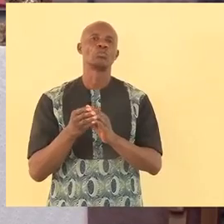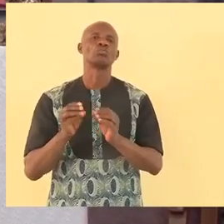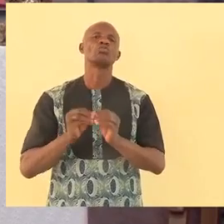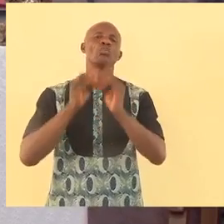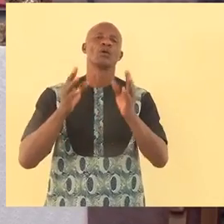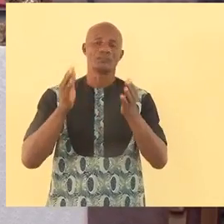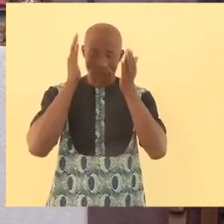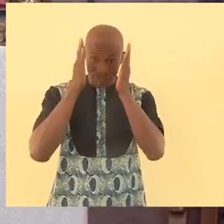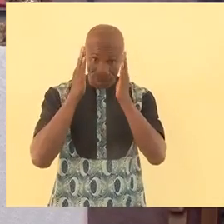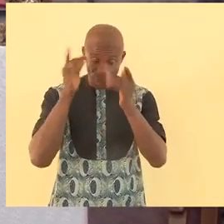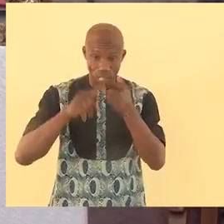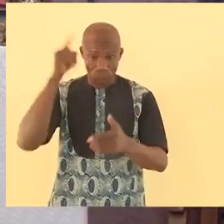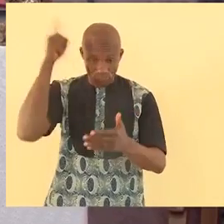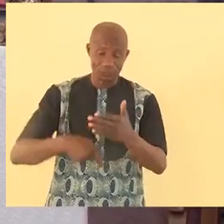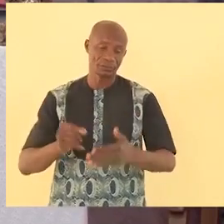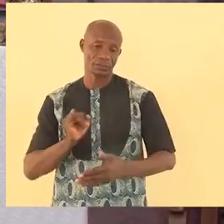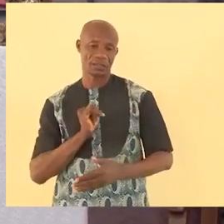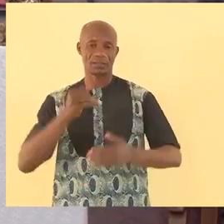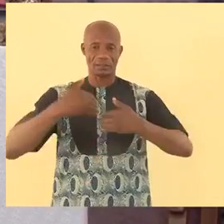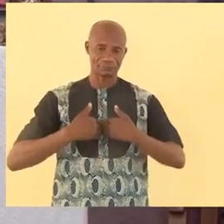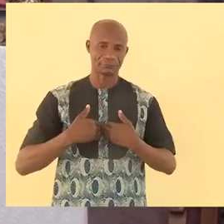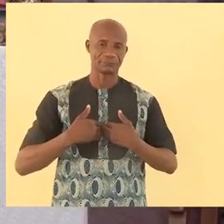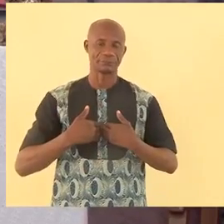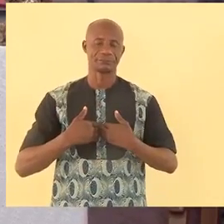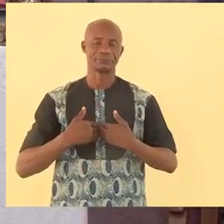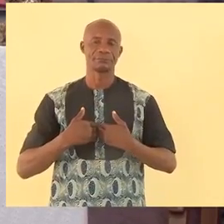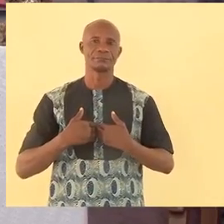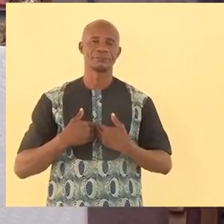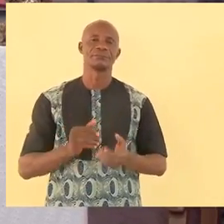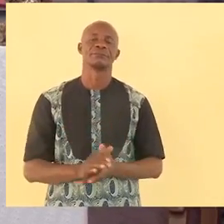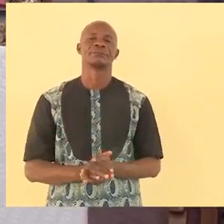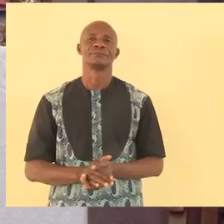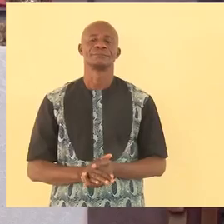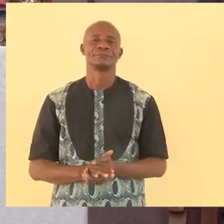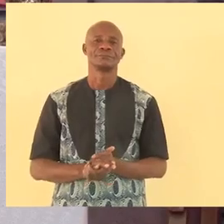is given to what I have than what I am.